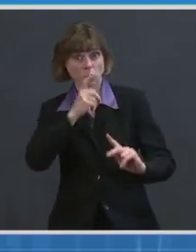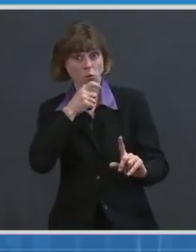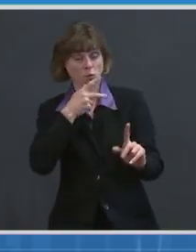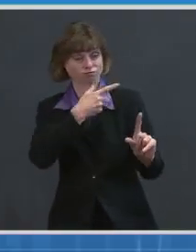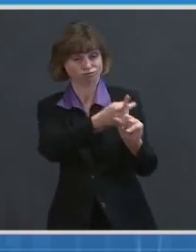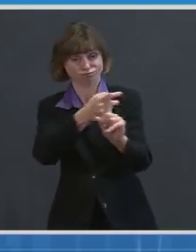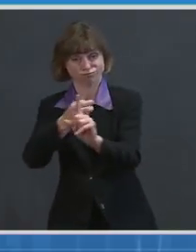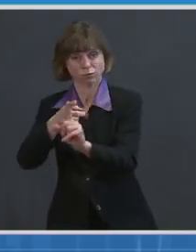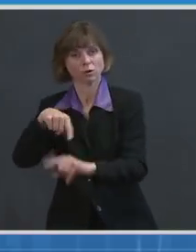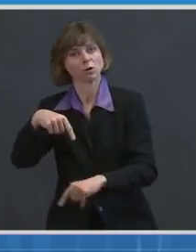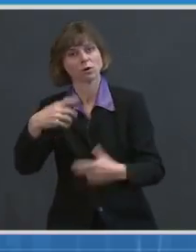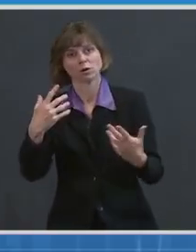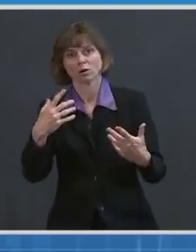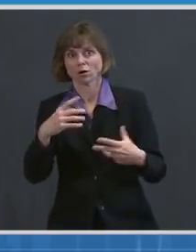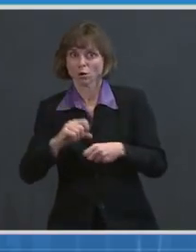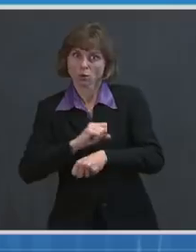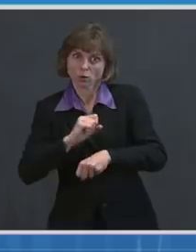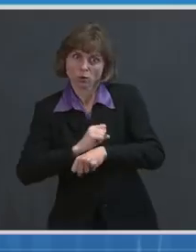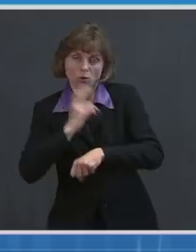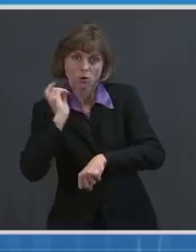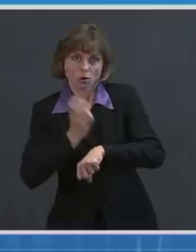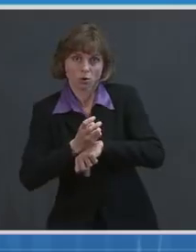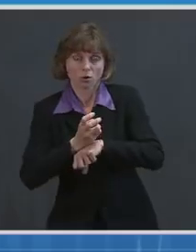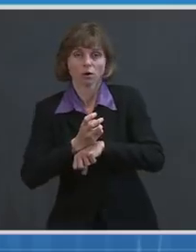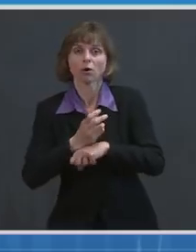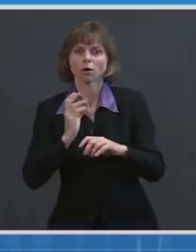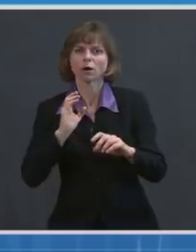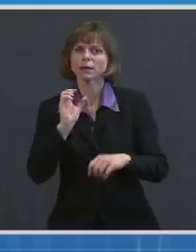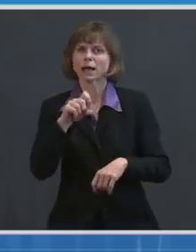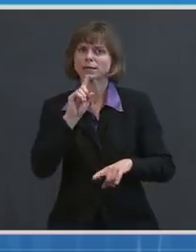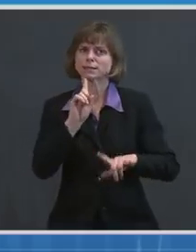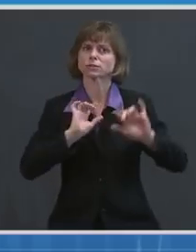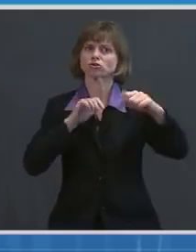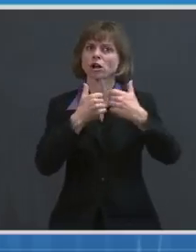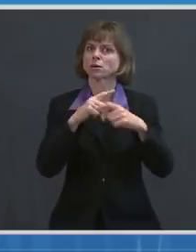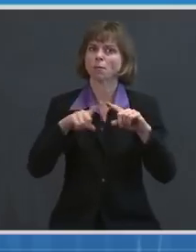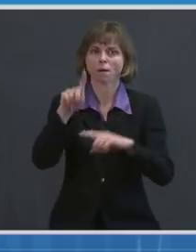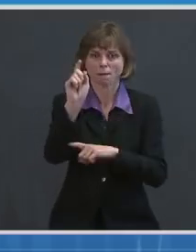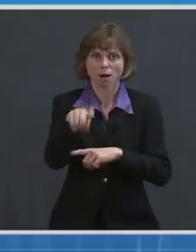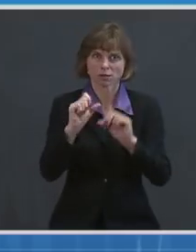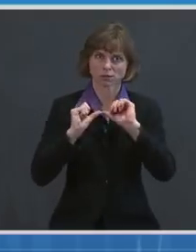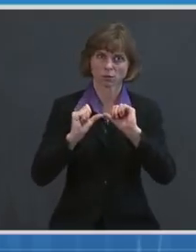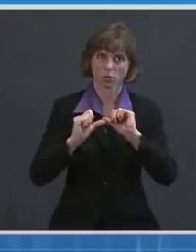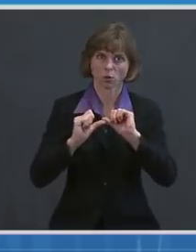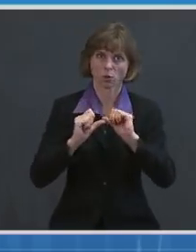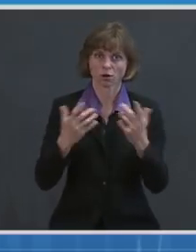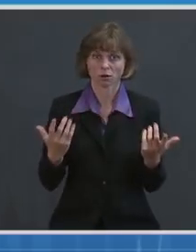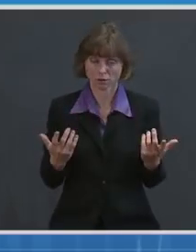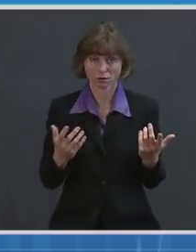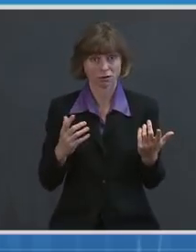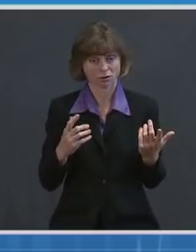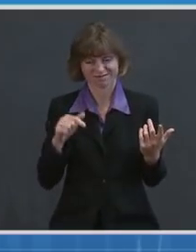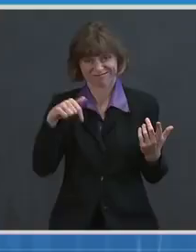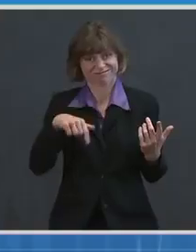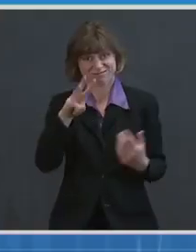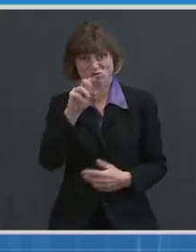our message is keep going. I know the pace is challenging. This is a war, and we can't let